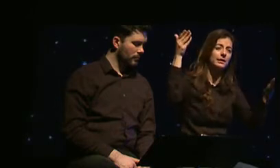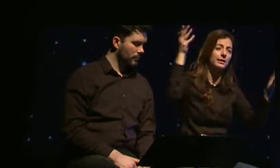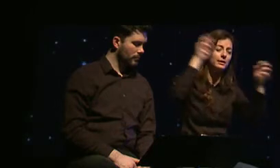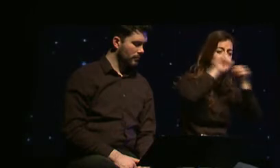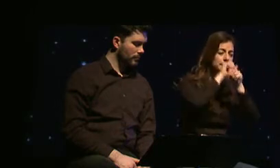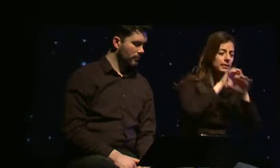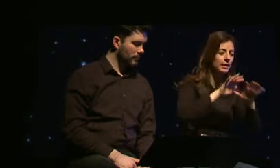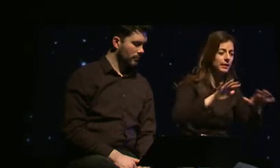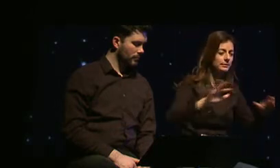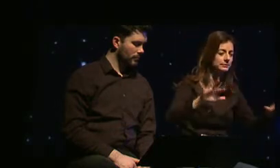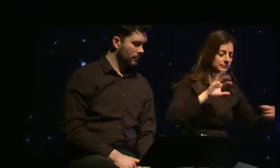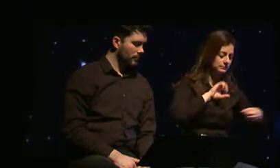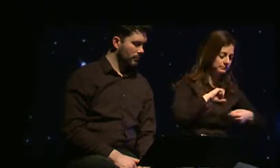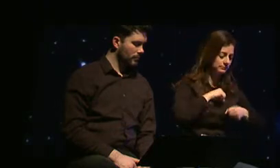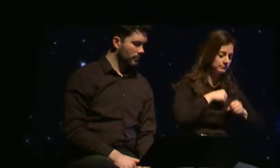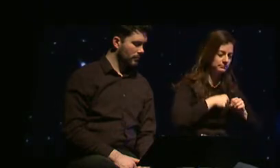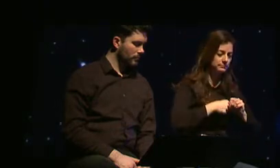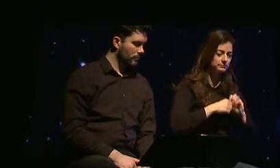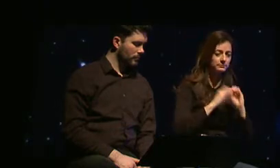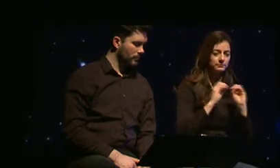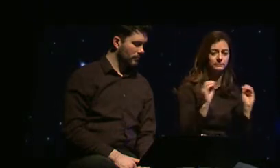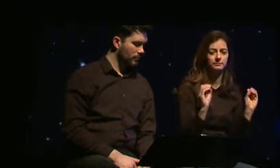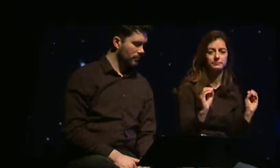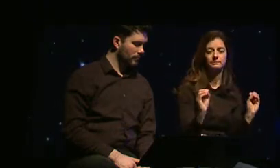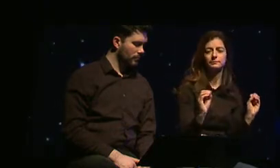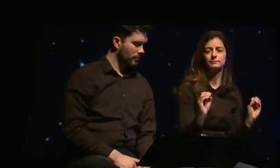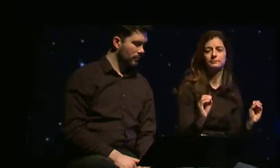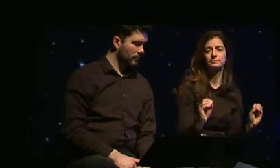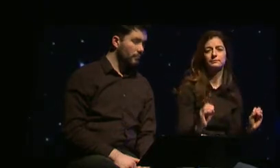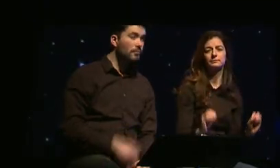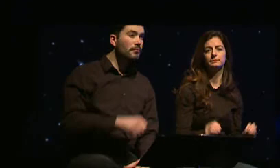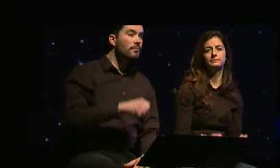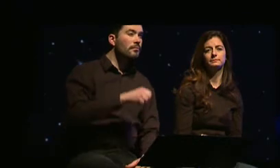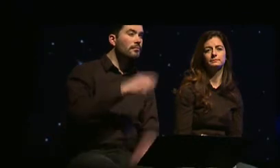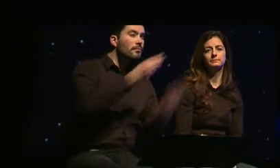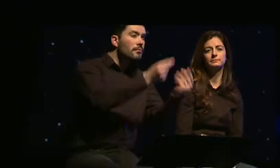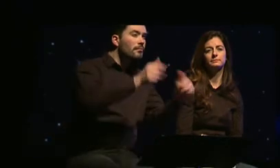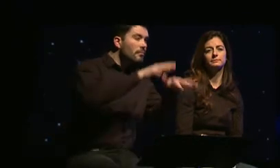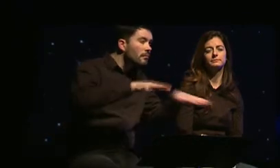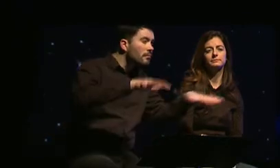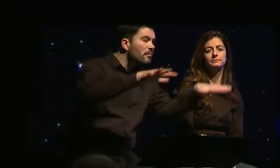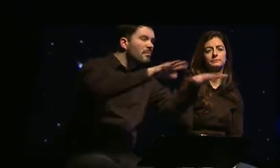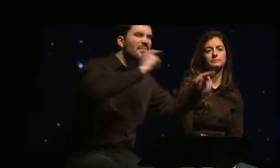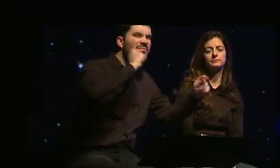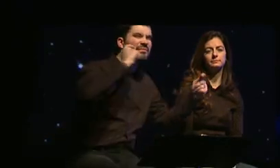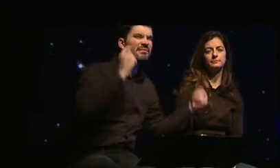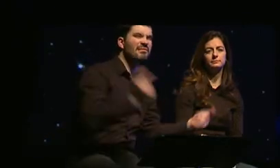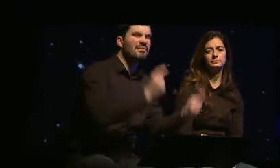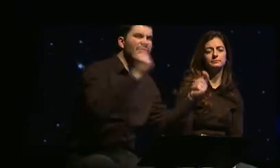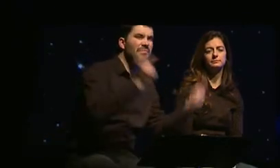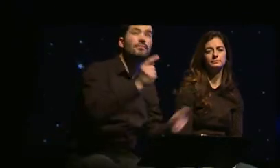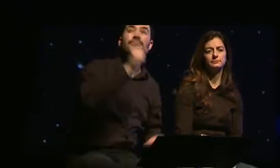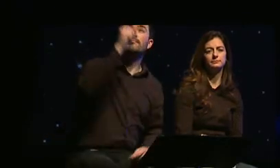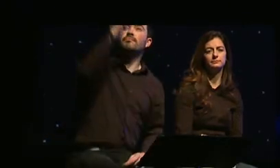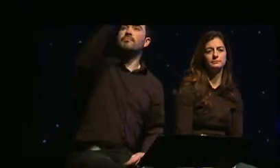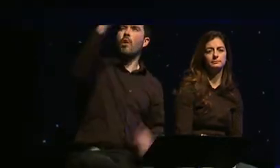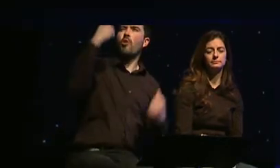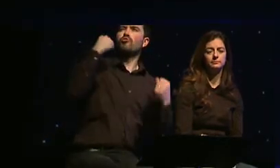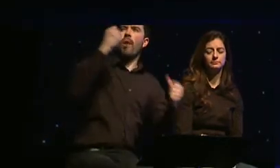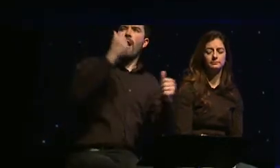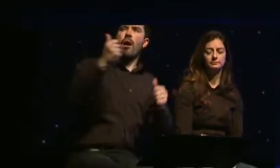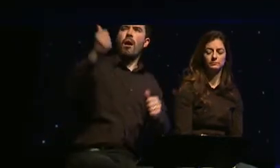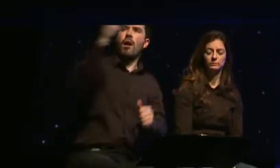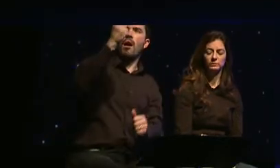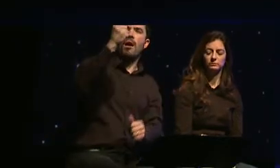no pain. He was stronger than any evil in the land. because they could not touch all the good that Allah